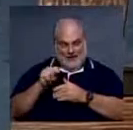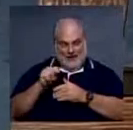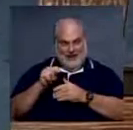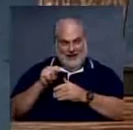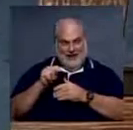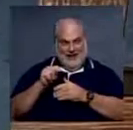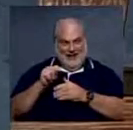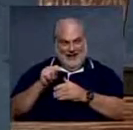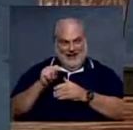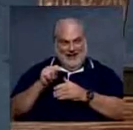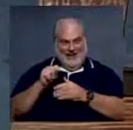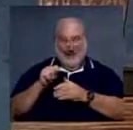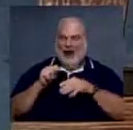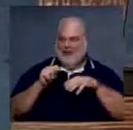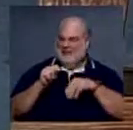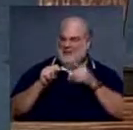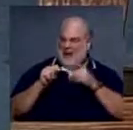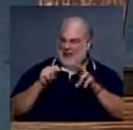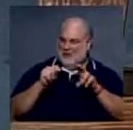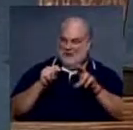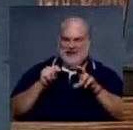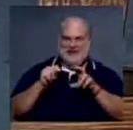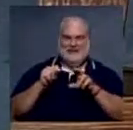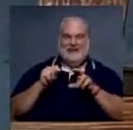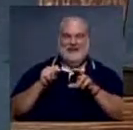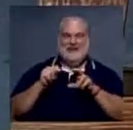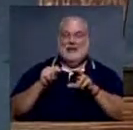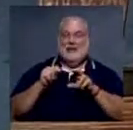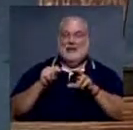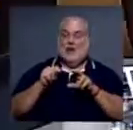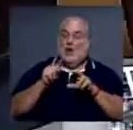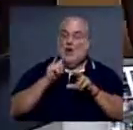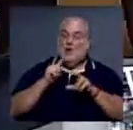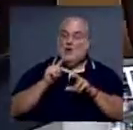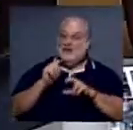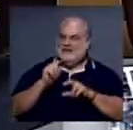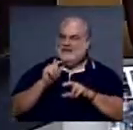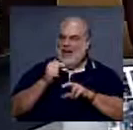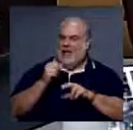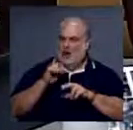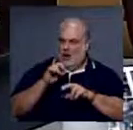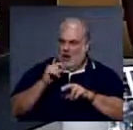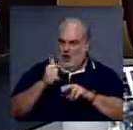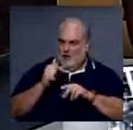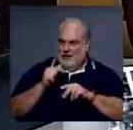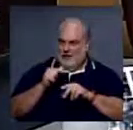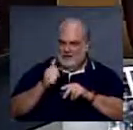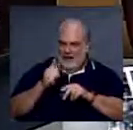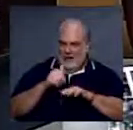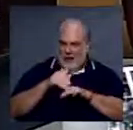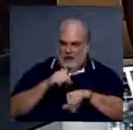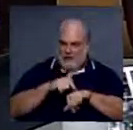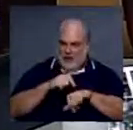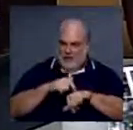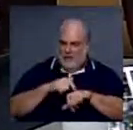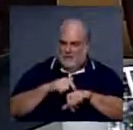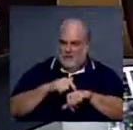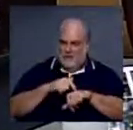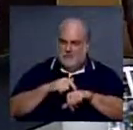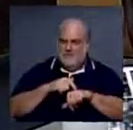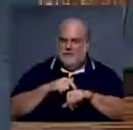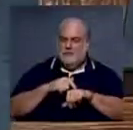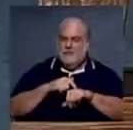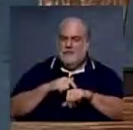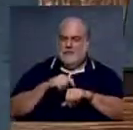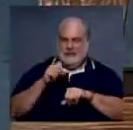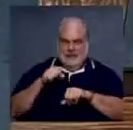Wright. I'll sorry. take the doctor. But I'm just saying, are you staggering it? I mean, you're going 10 at a time? How, and they staying out